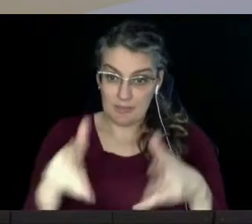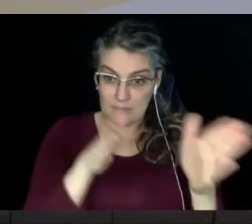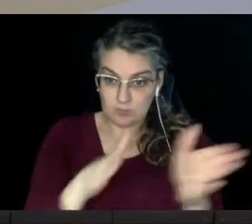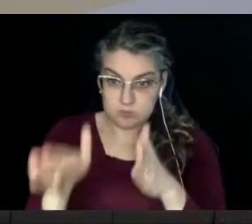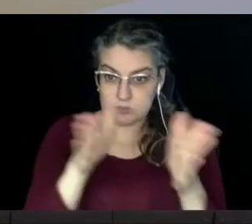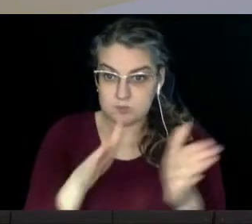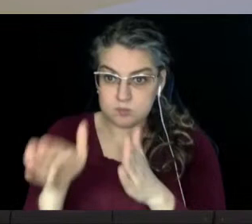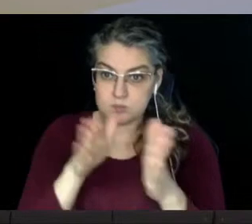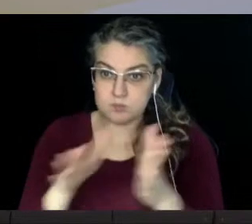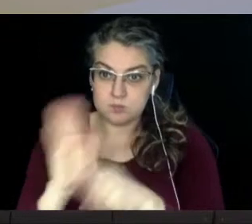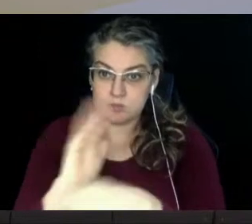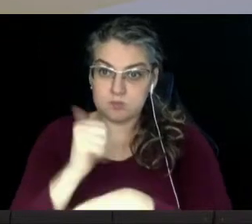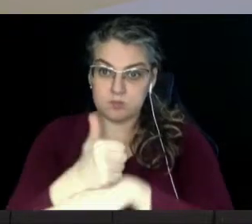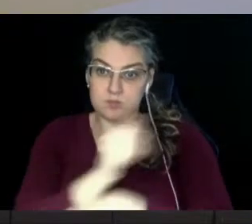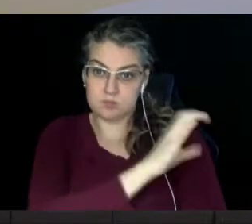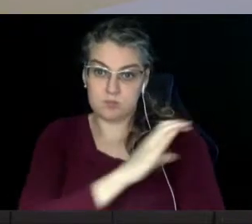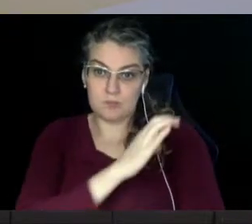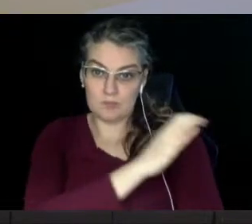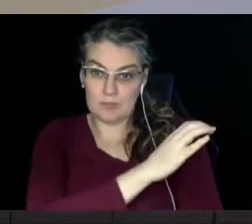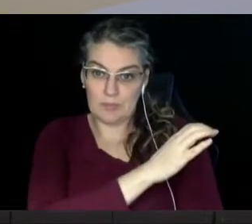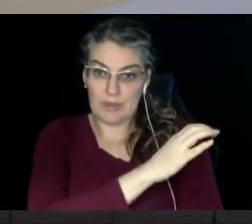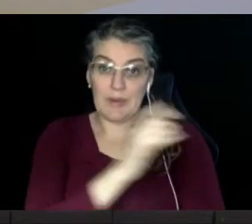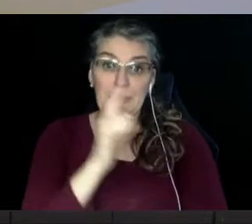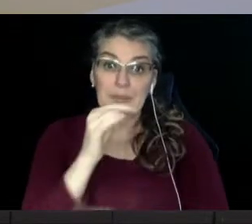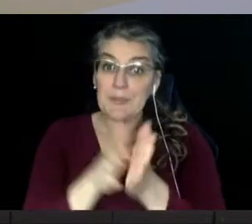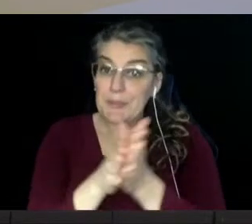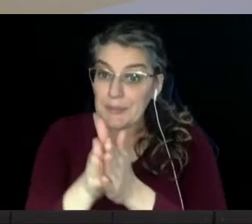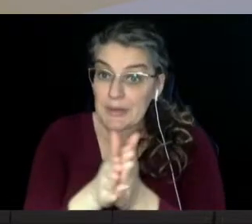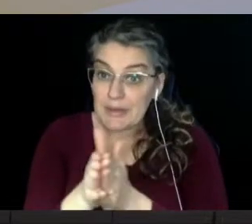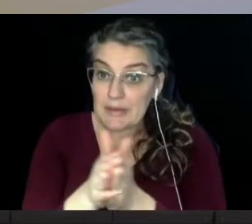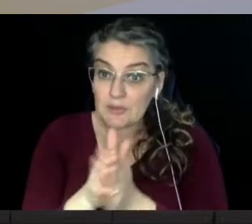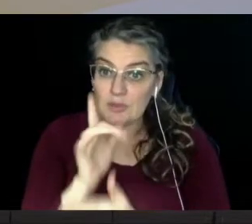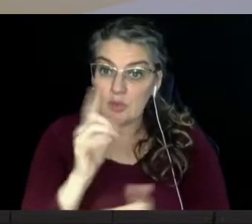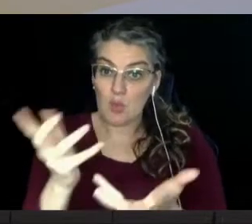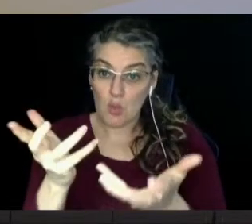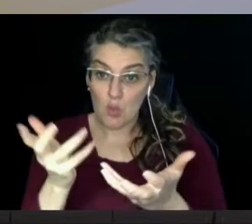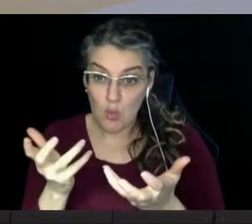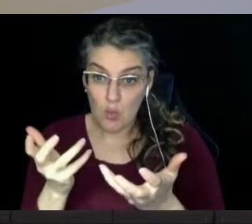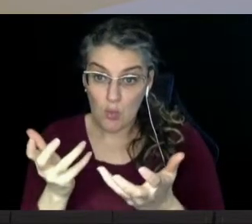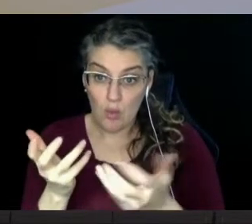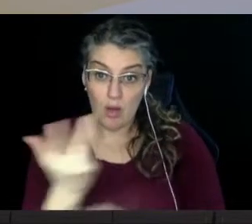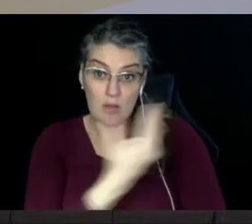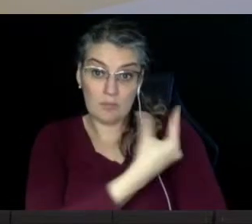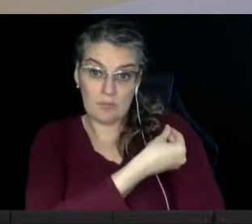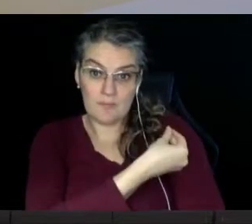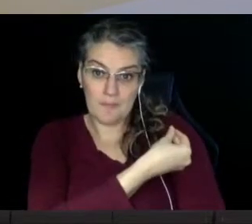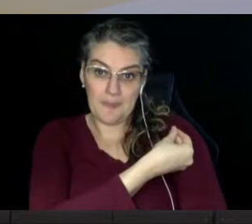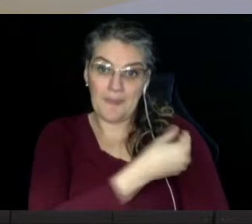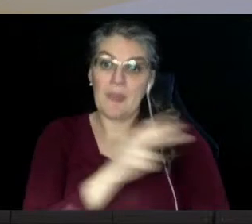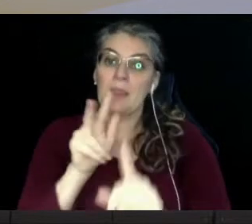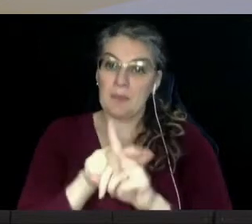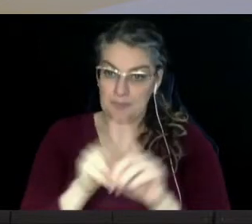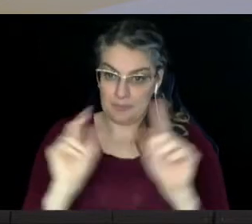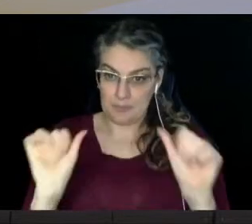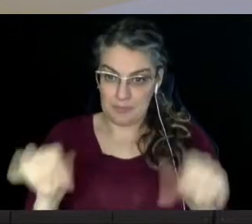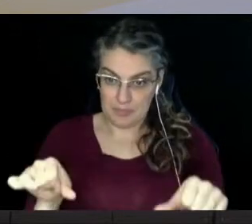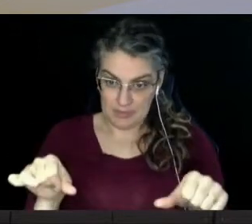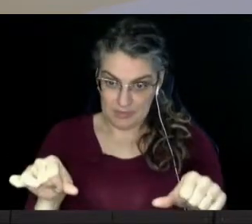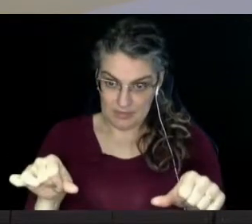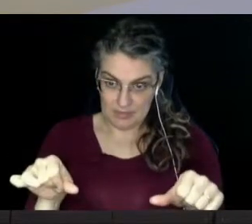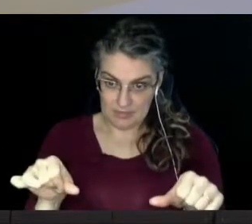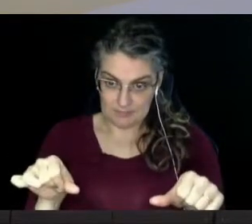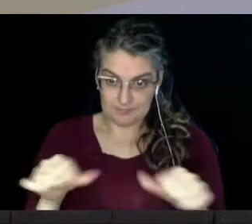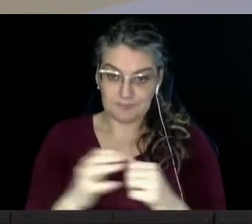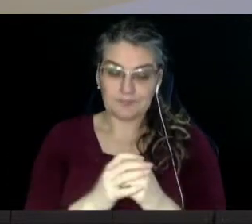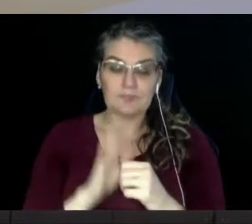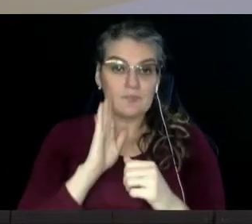who is eligible and who wants a vaccine. Everyone is important. Our goal is to immunize all Islanders